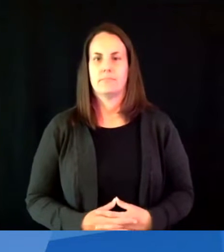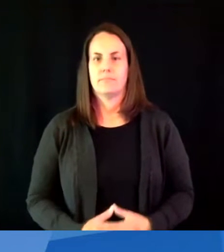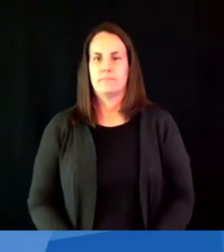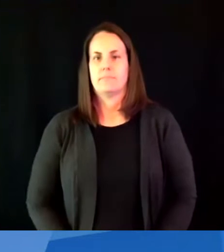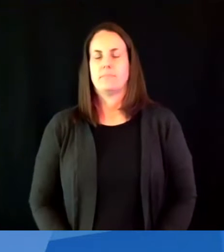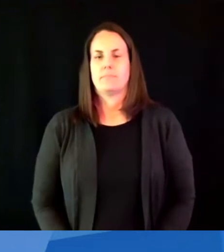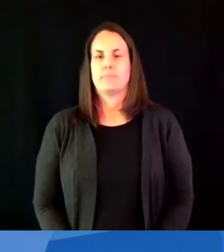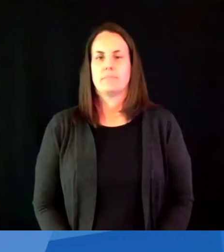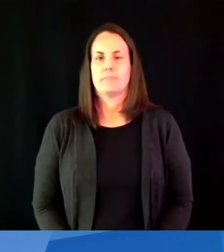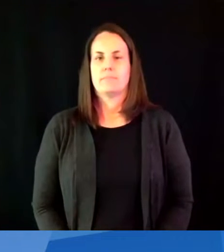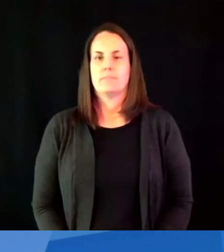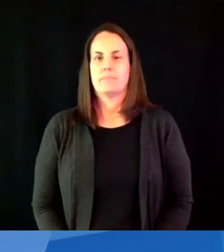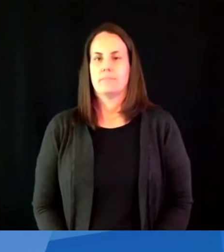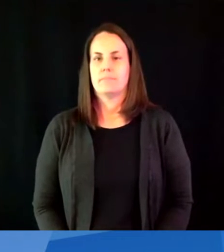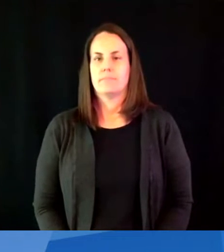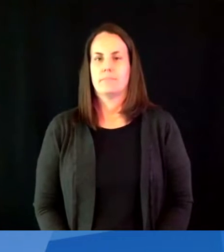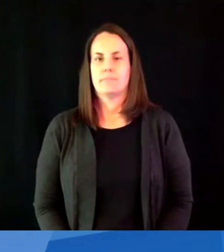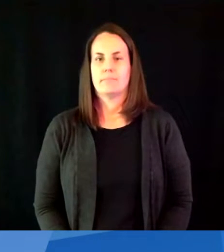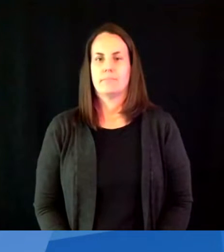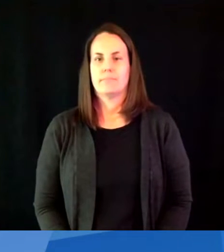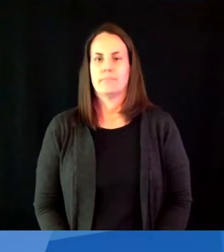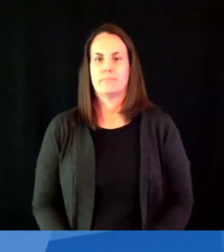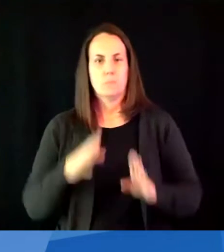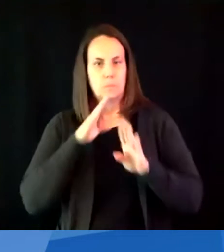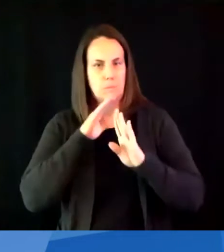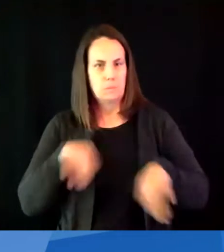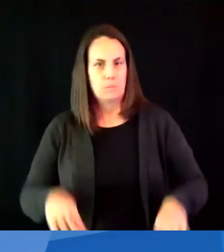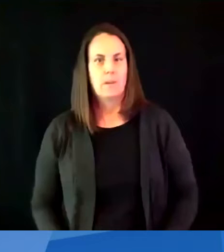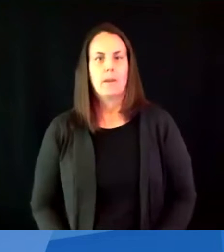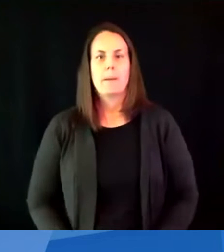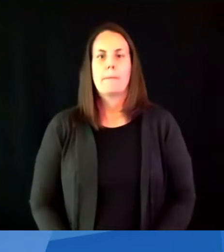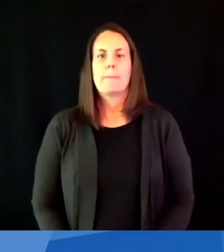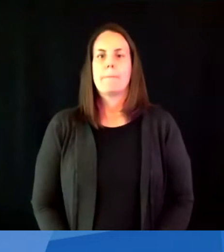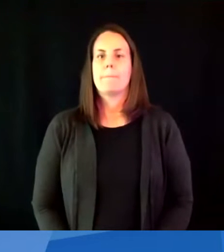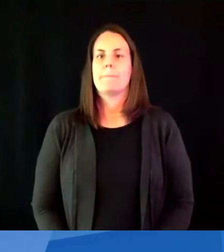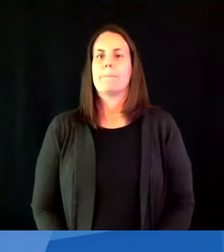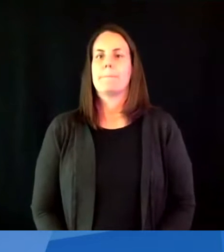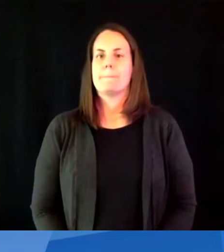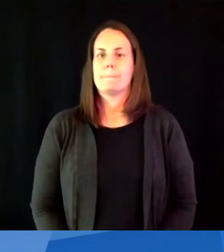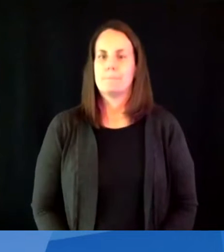A reminder, *6 to mute and unmute your phone.